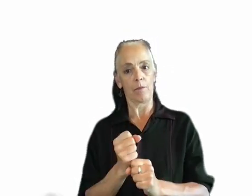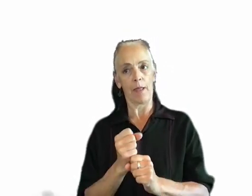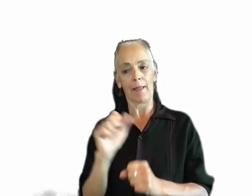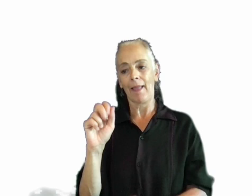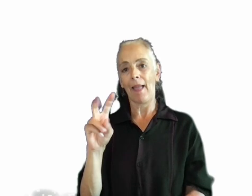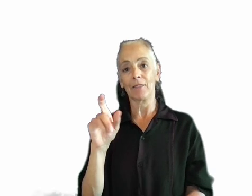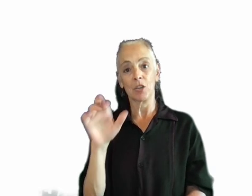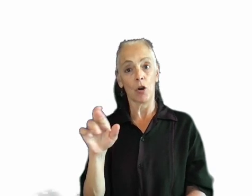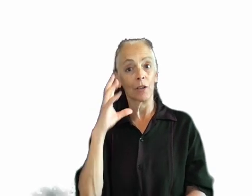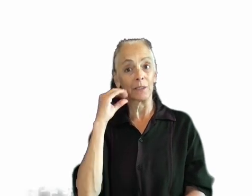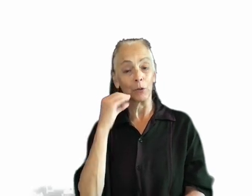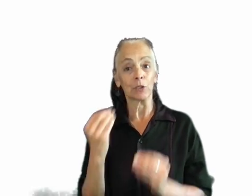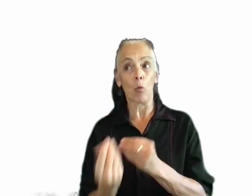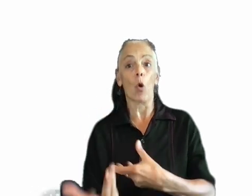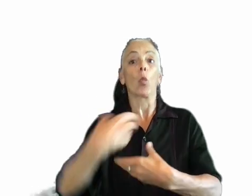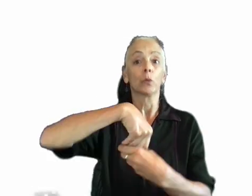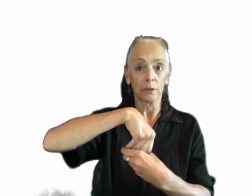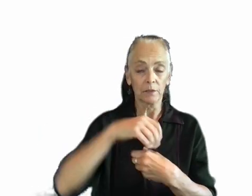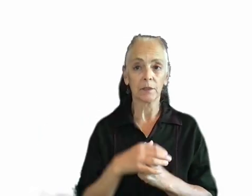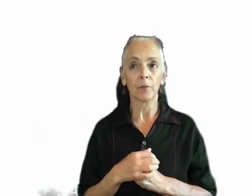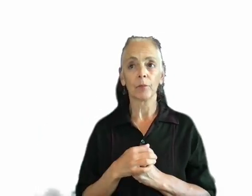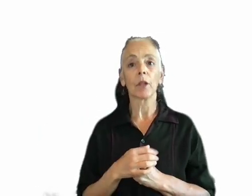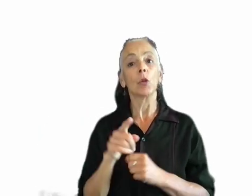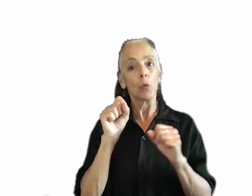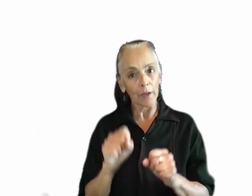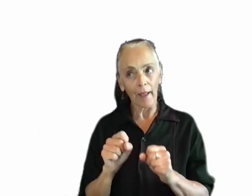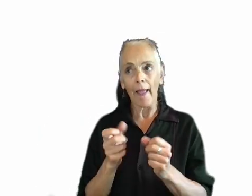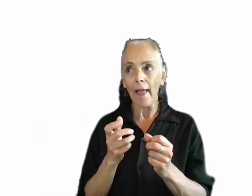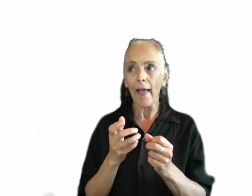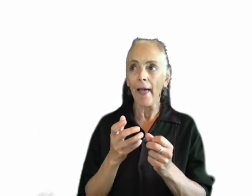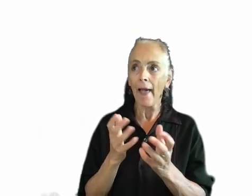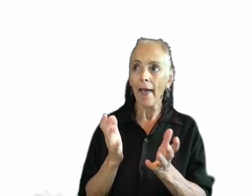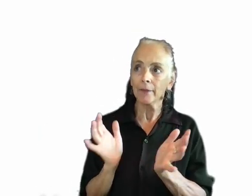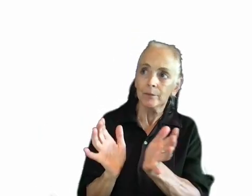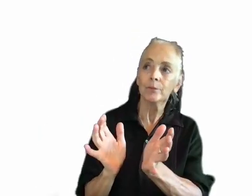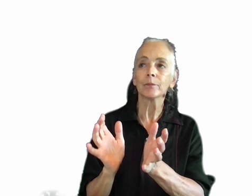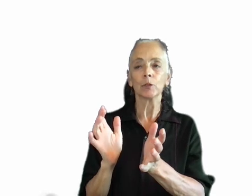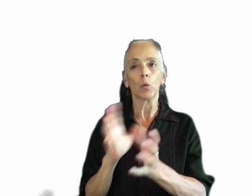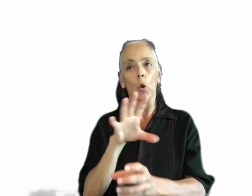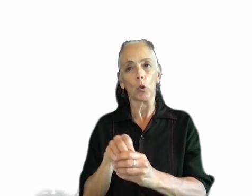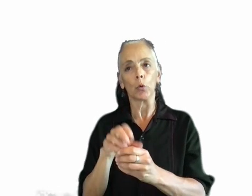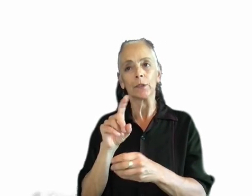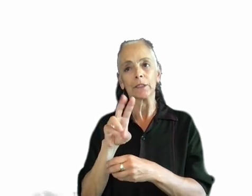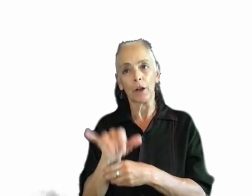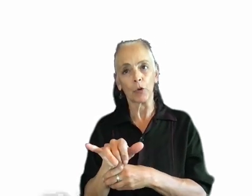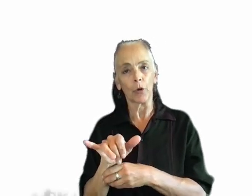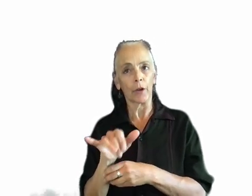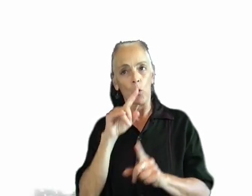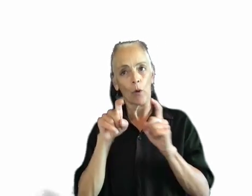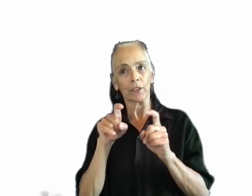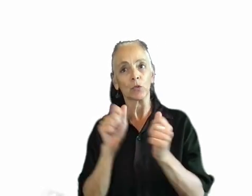avatar experience more inclusive you can make the case to include discovery oriented questions in your interview guide